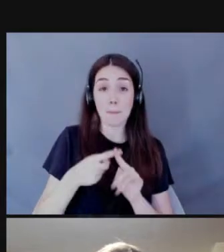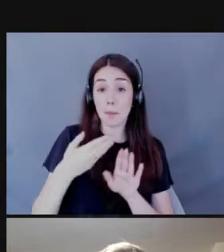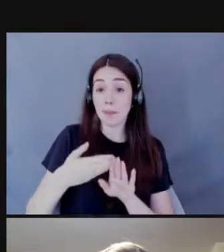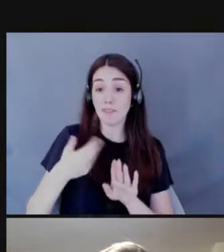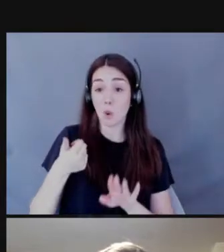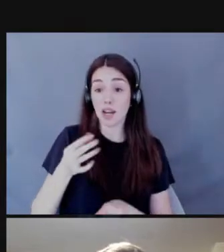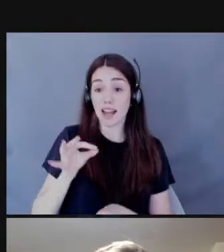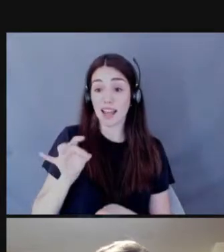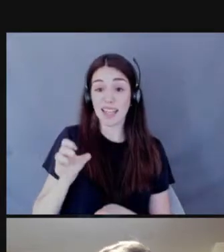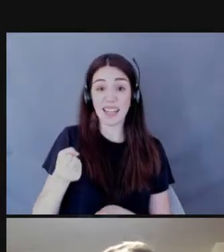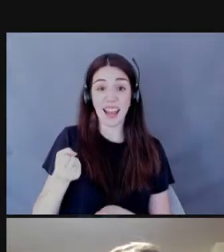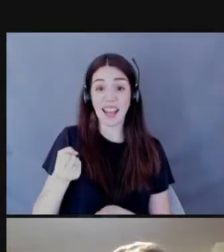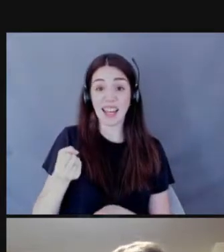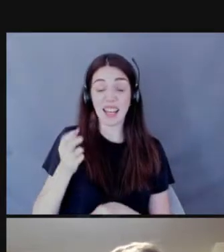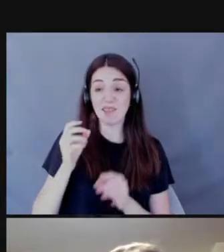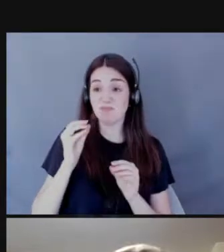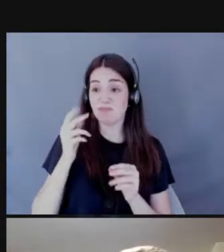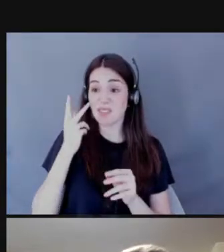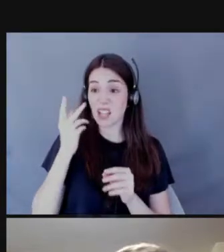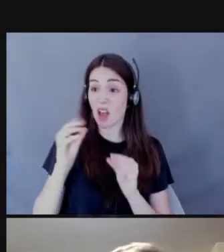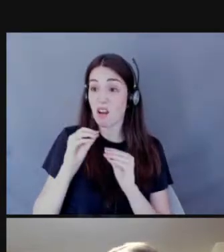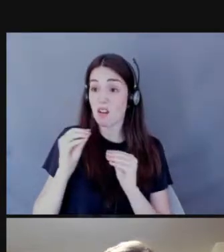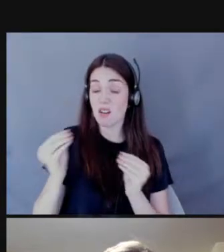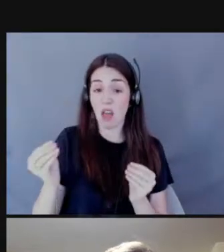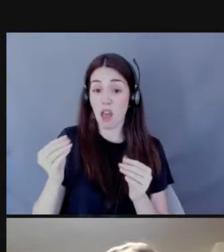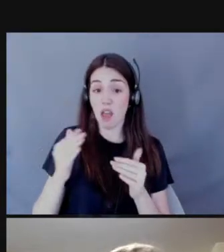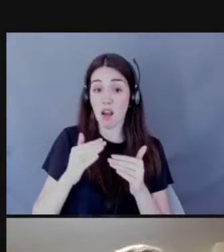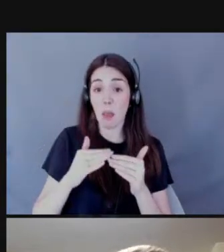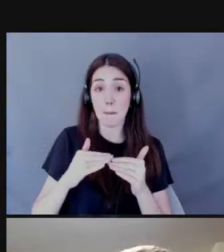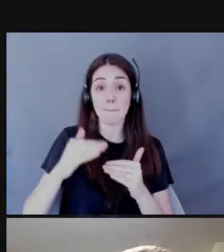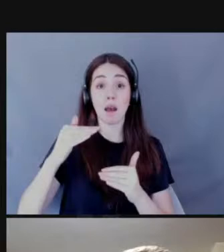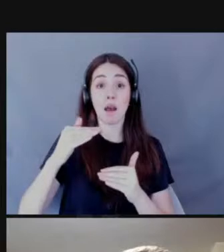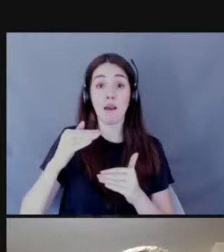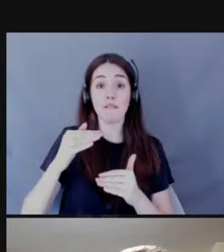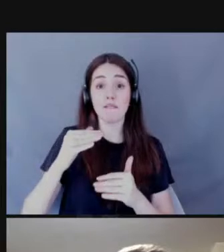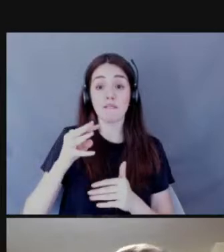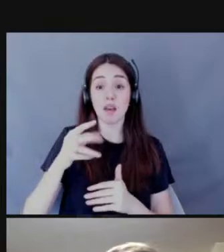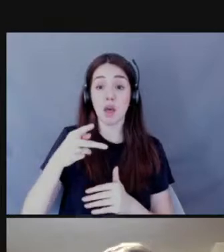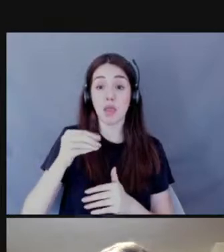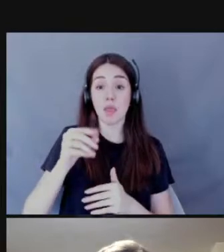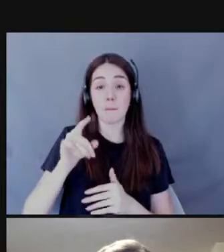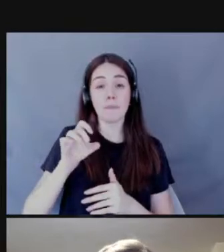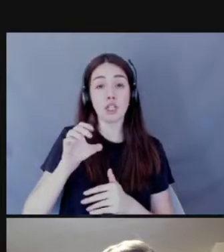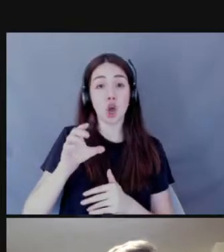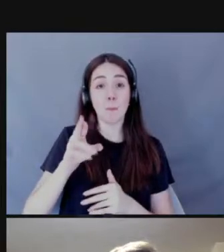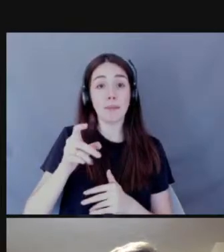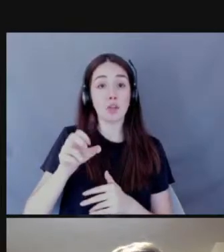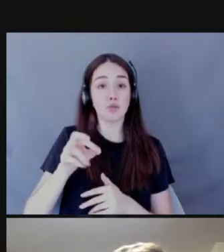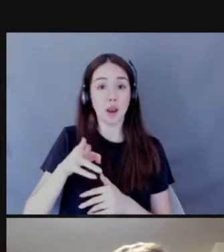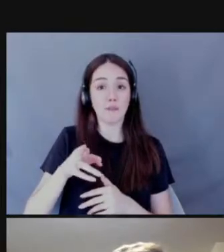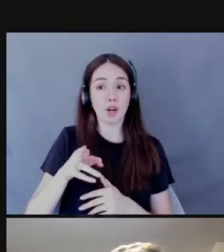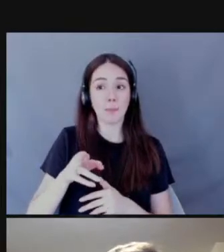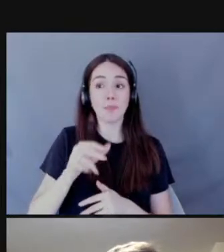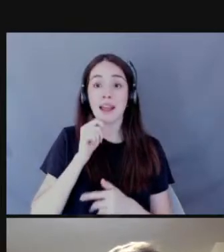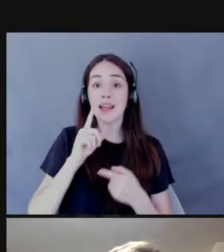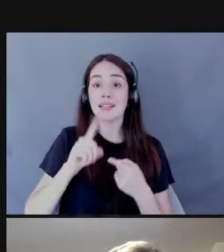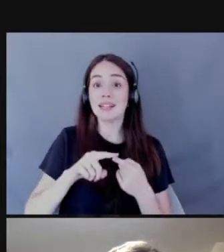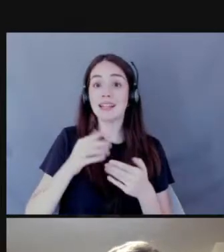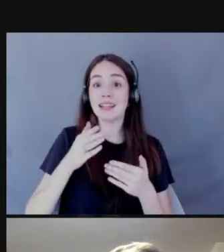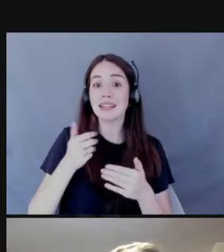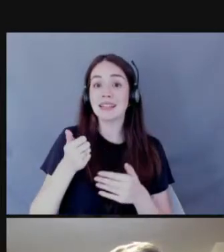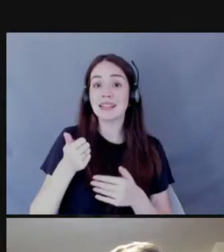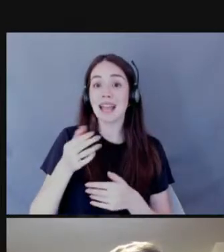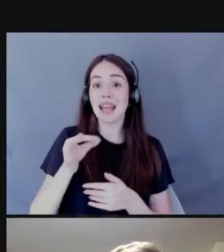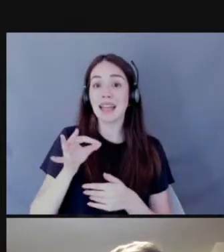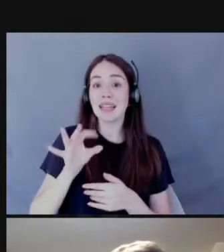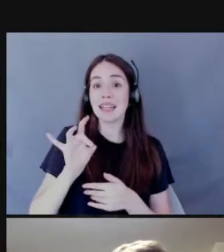1980 above the mouth of the Potomac River. It isn't really until September of 1980 that